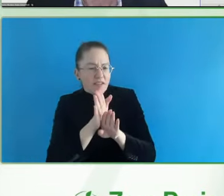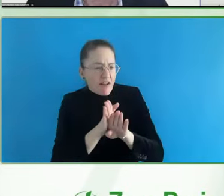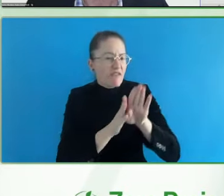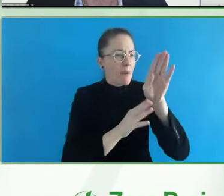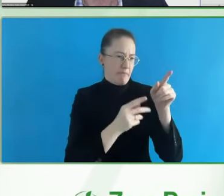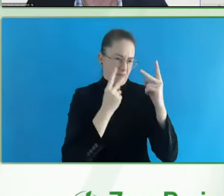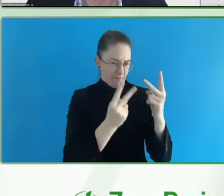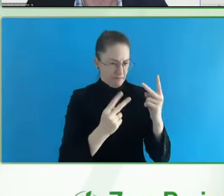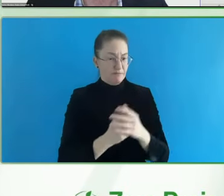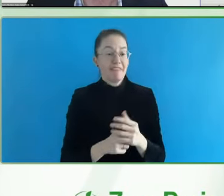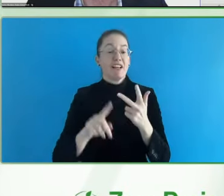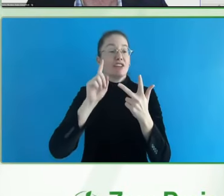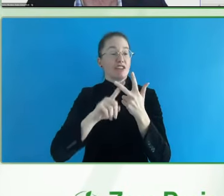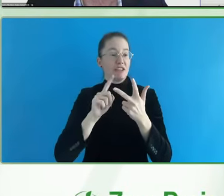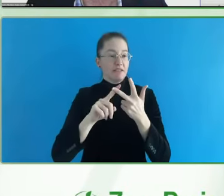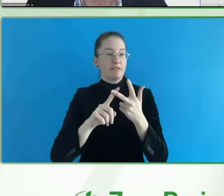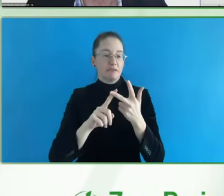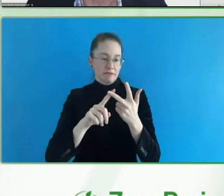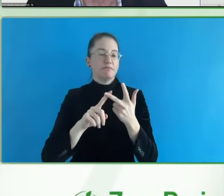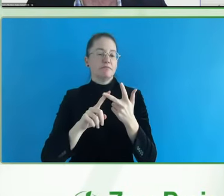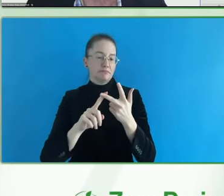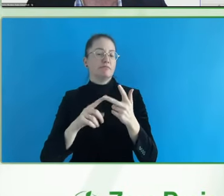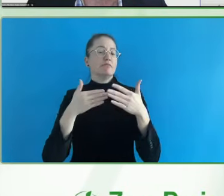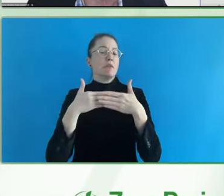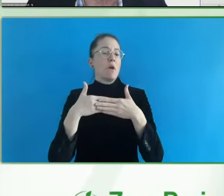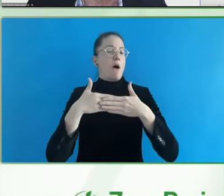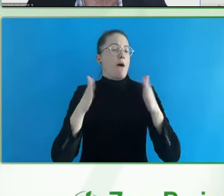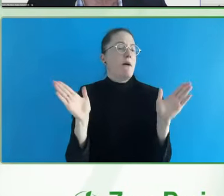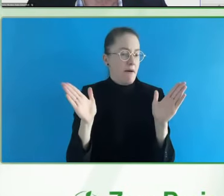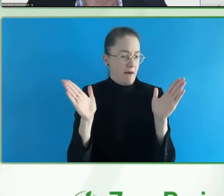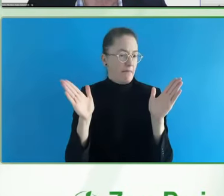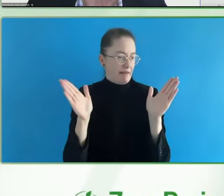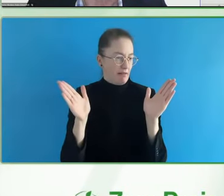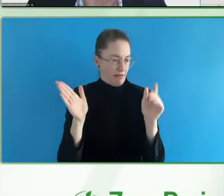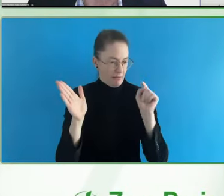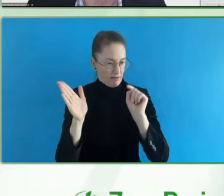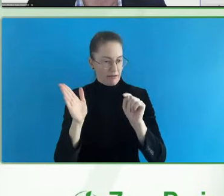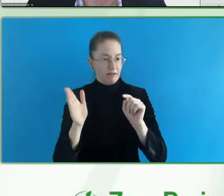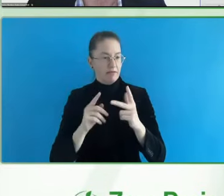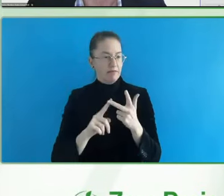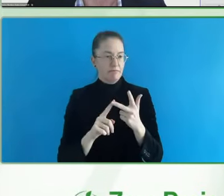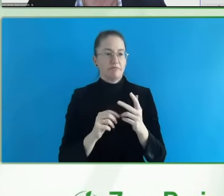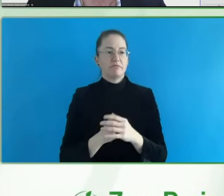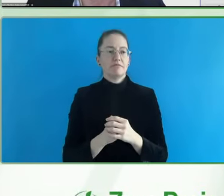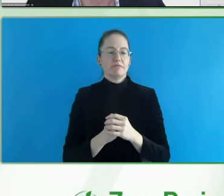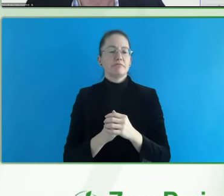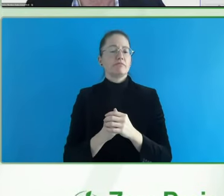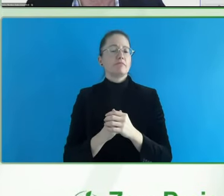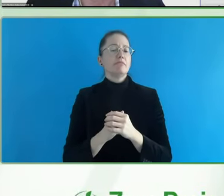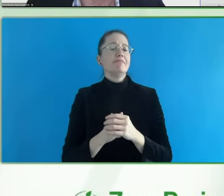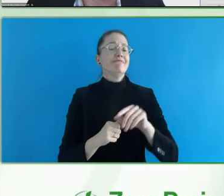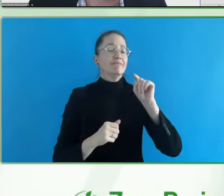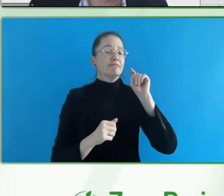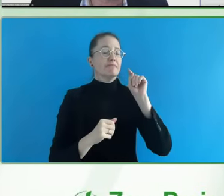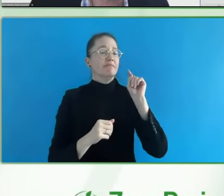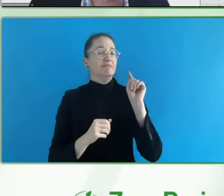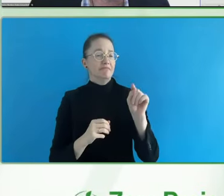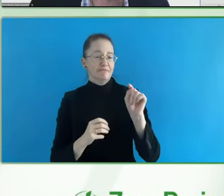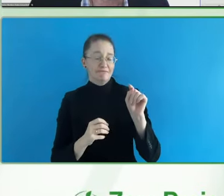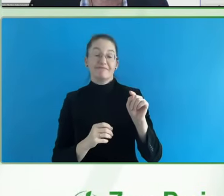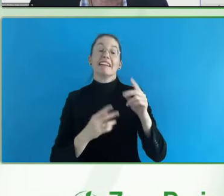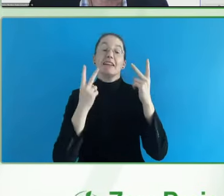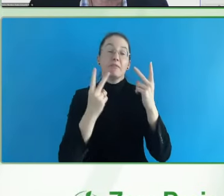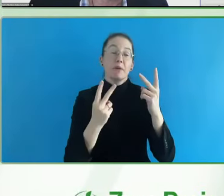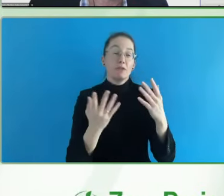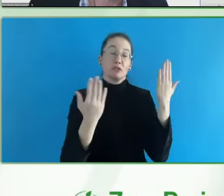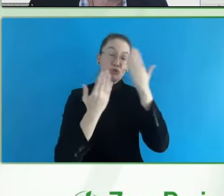knowledge, means that greater access can be generated for students with learning difficulties.